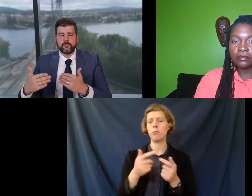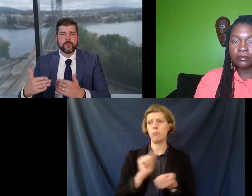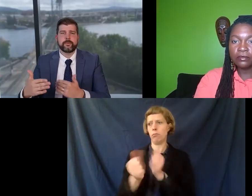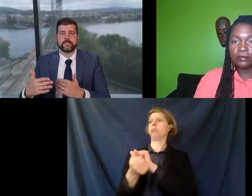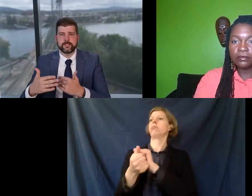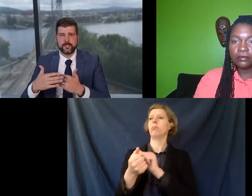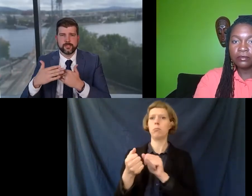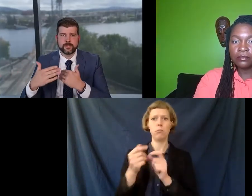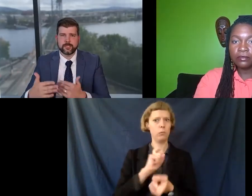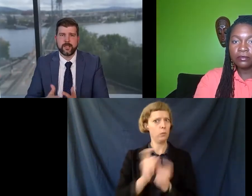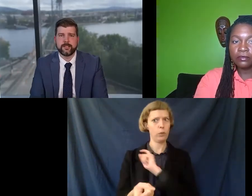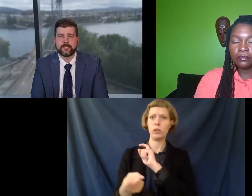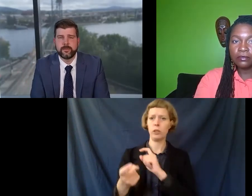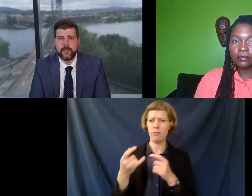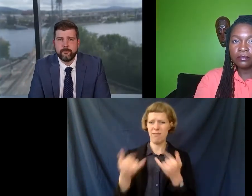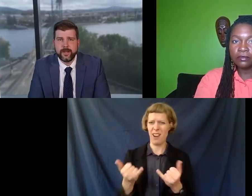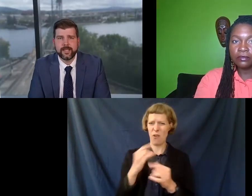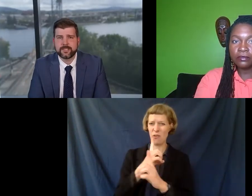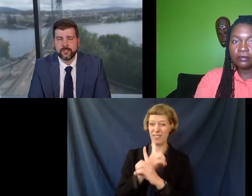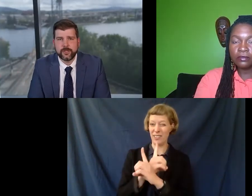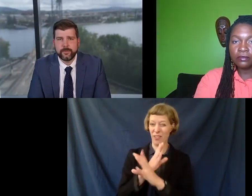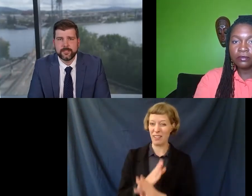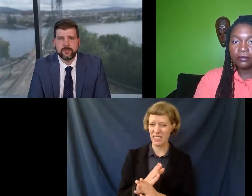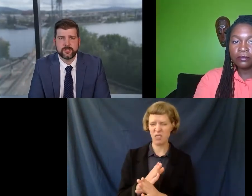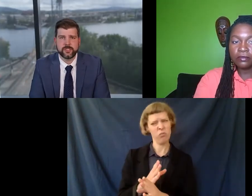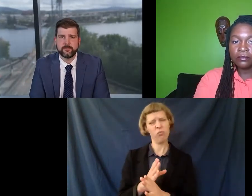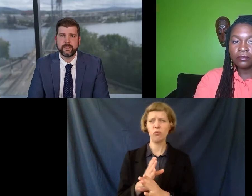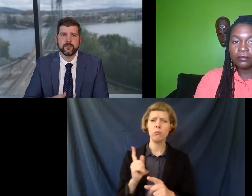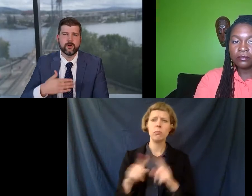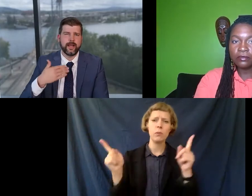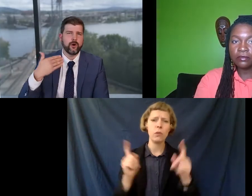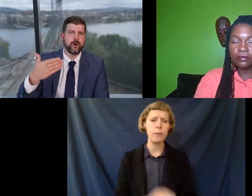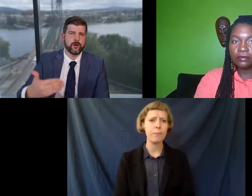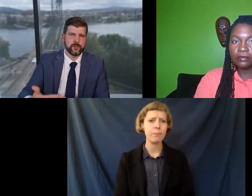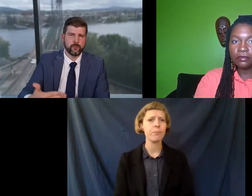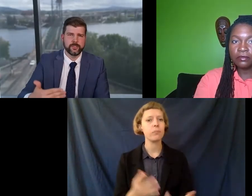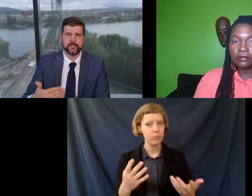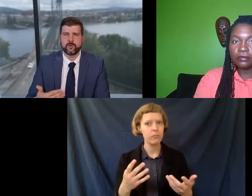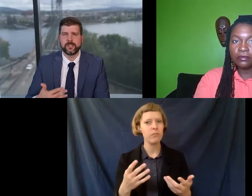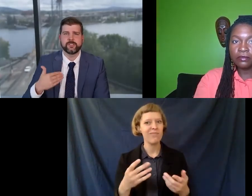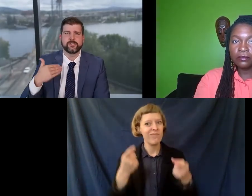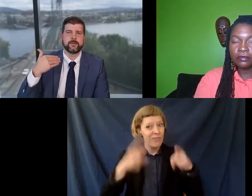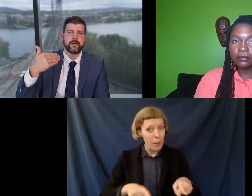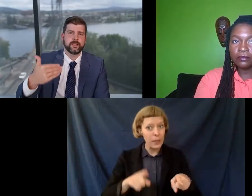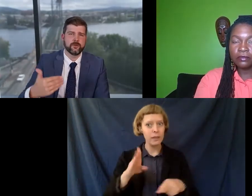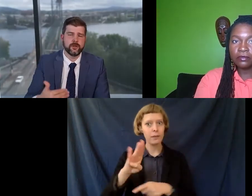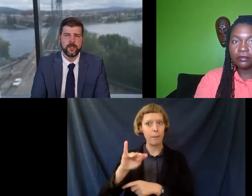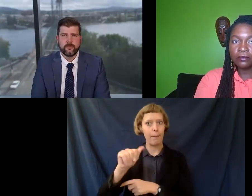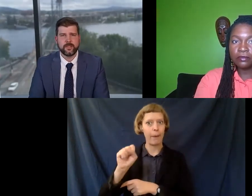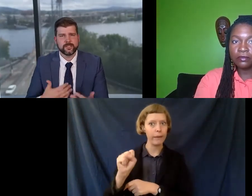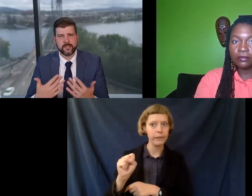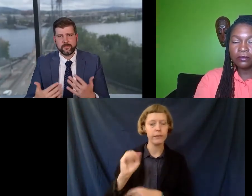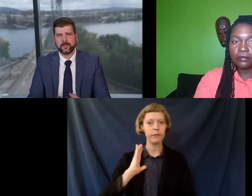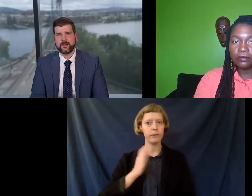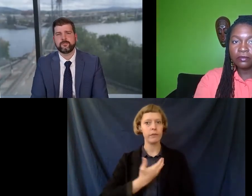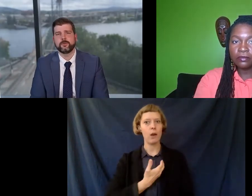that even with the best intentions, some bias can creep into decision-making or how hard you're willing to question somebody or